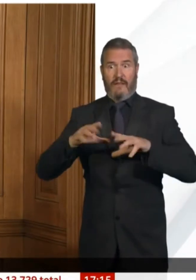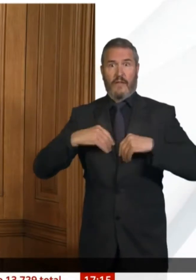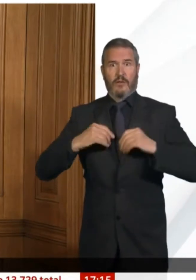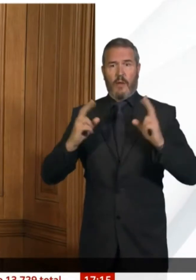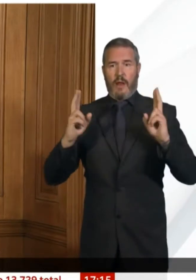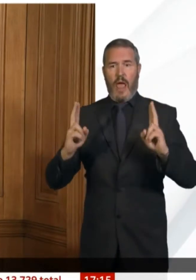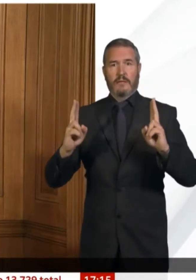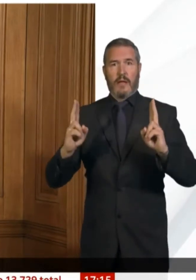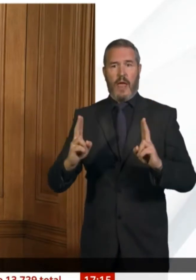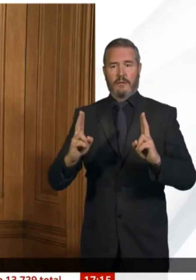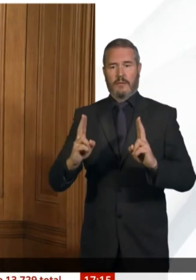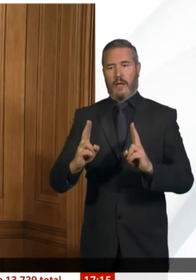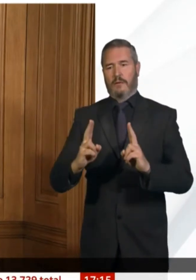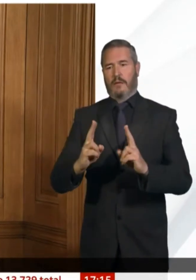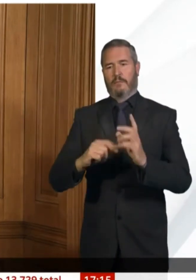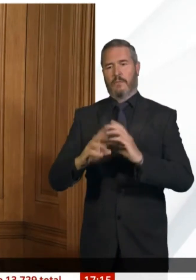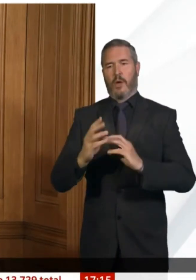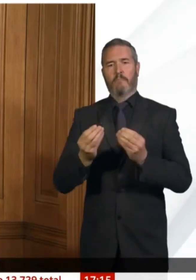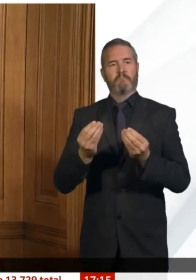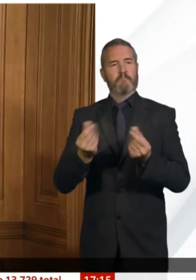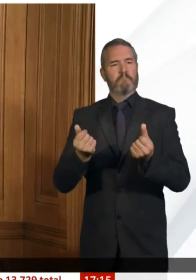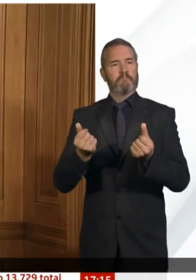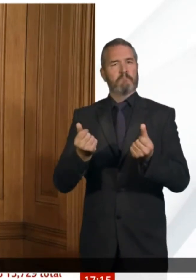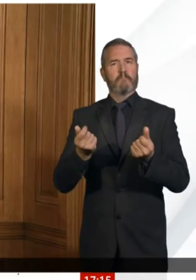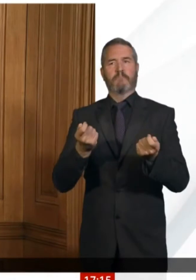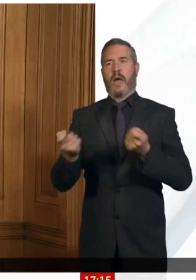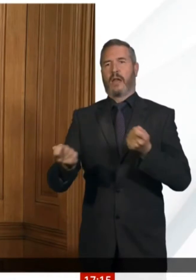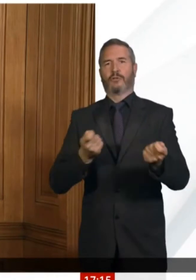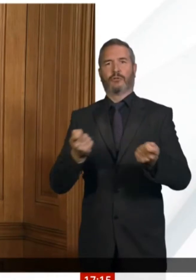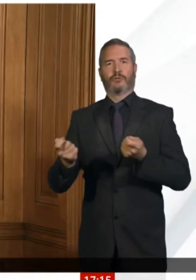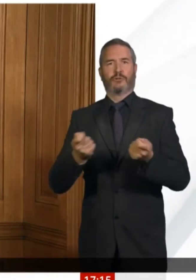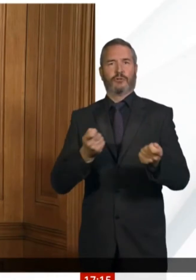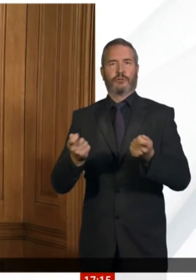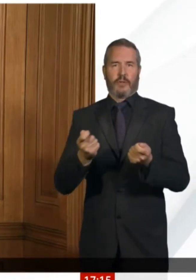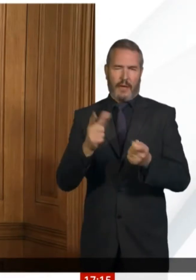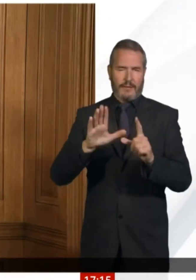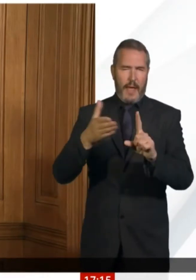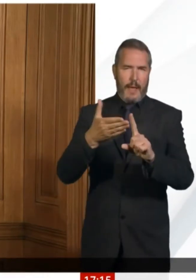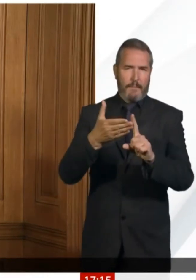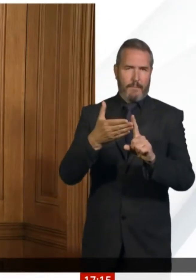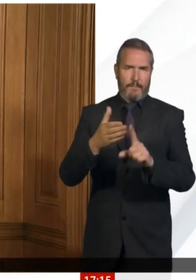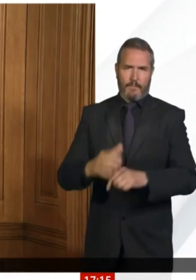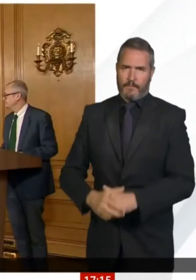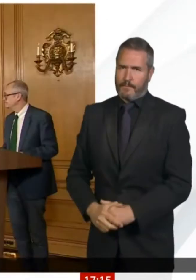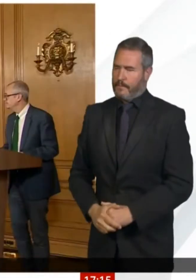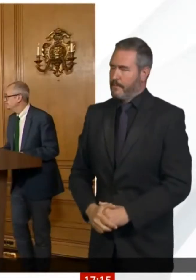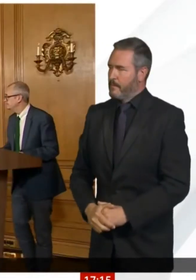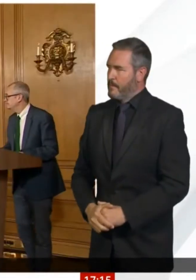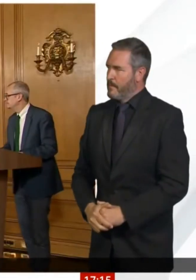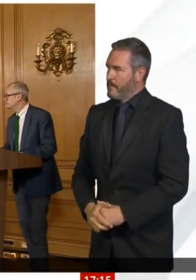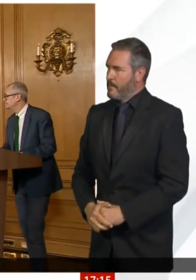into a position where we can see that this is really now decreasing as an epidemic.